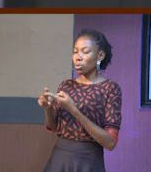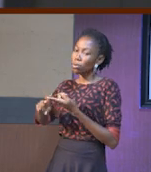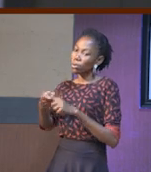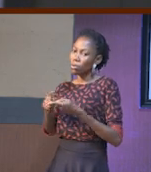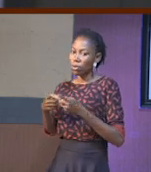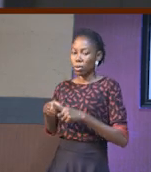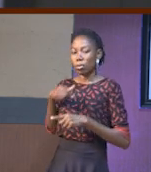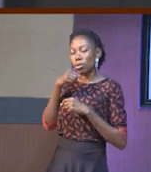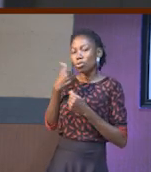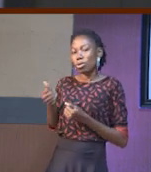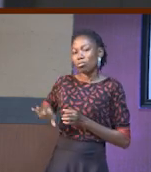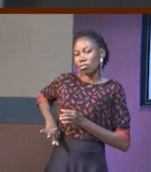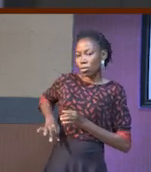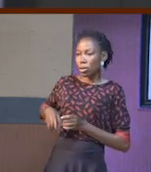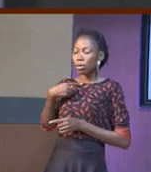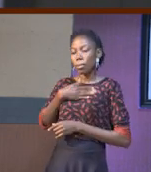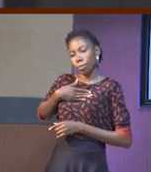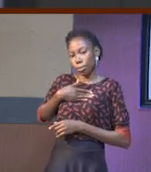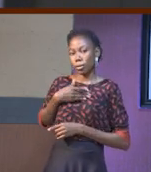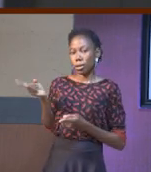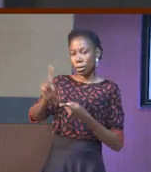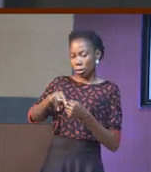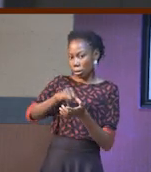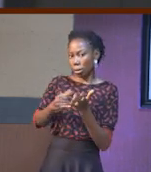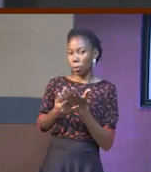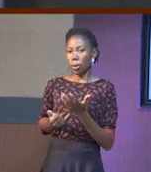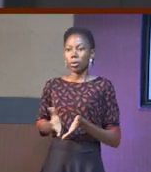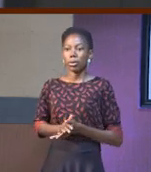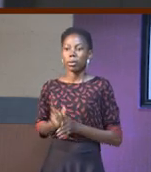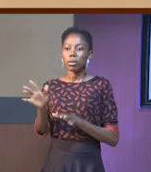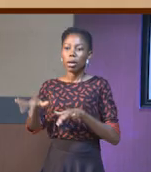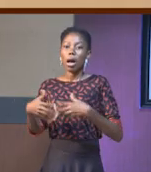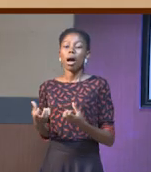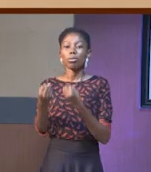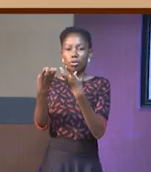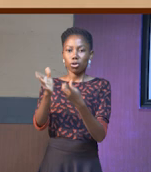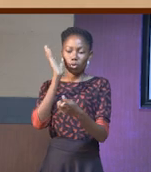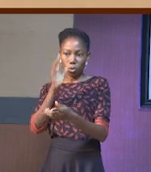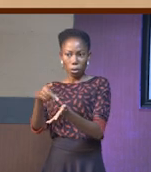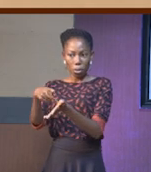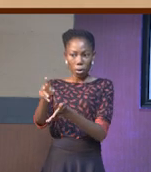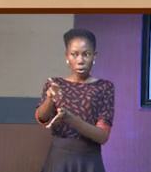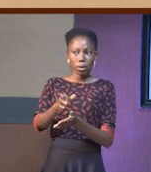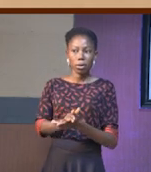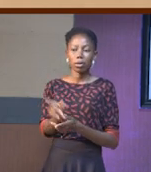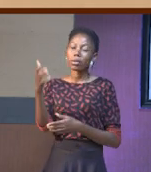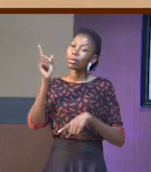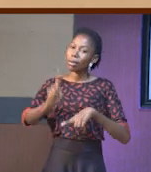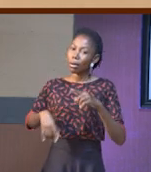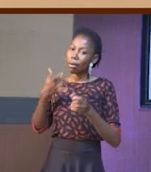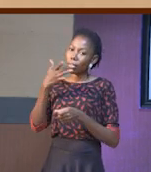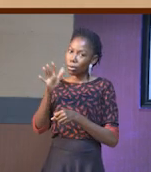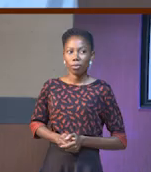has not been yielding, so give me till ending of January. Let me see what I can do. How much will you give me by ending of January? I can't promise now,